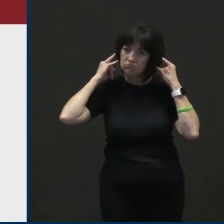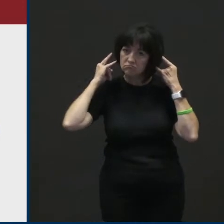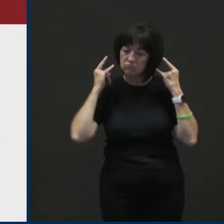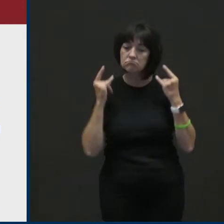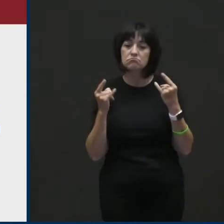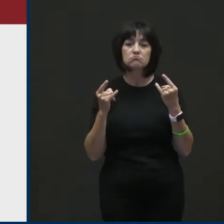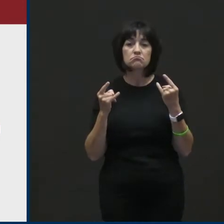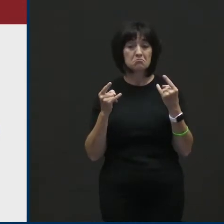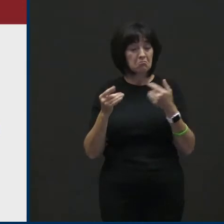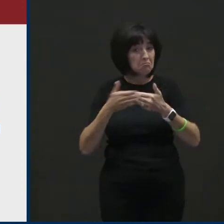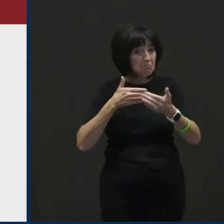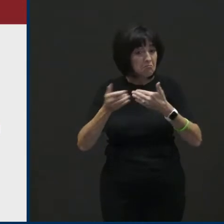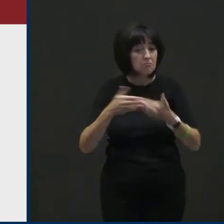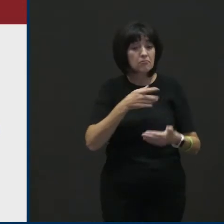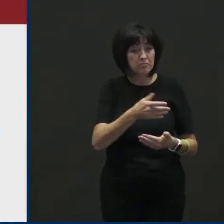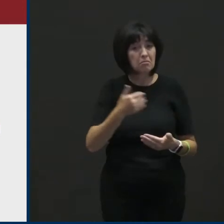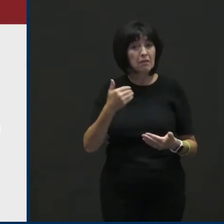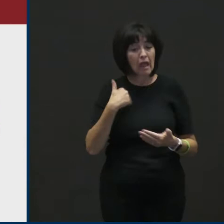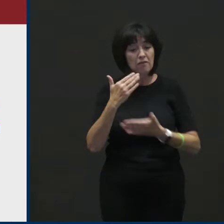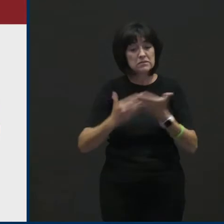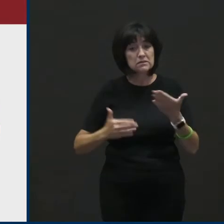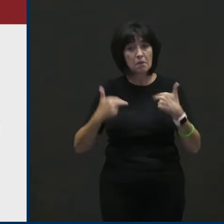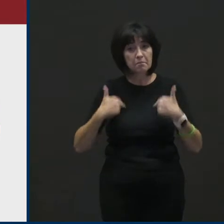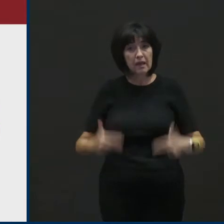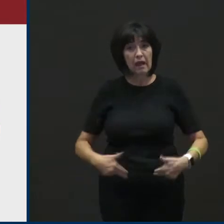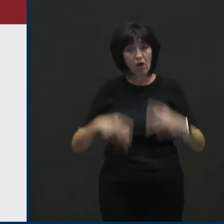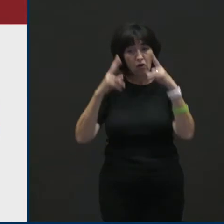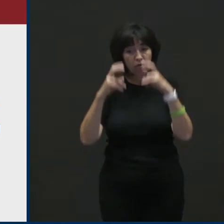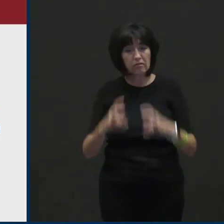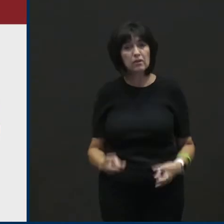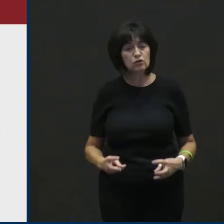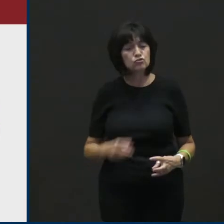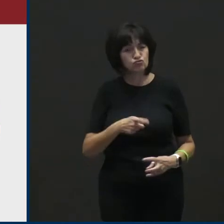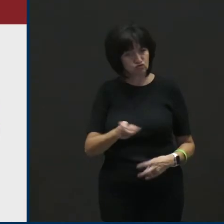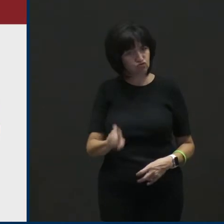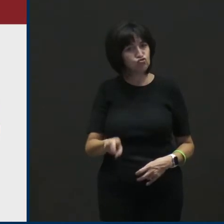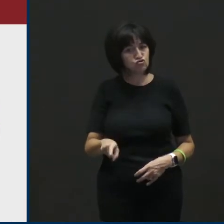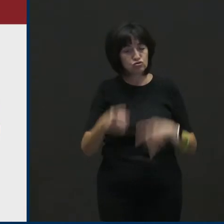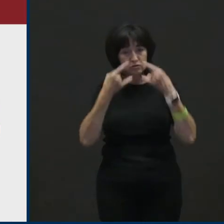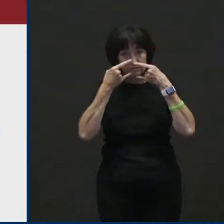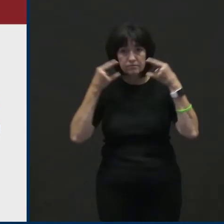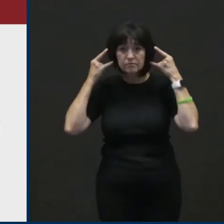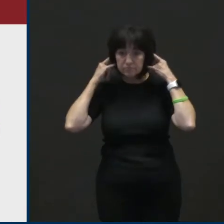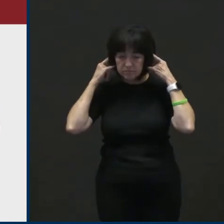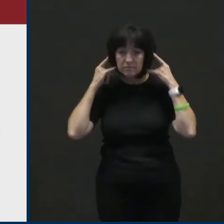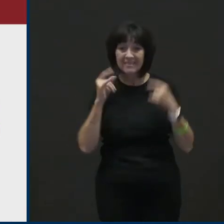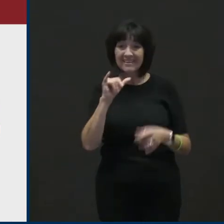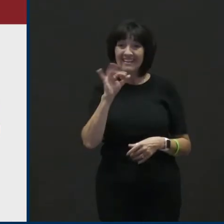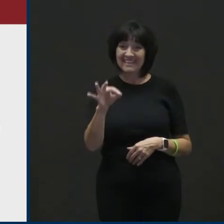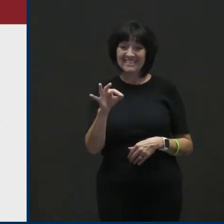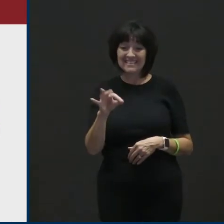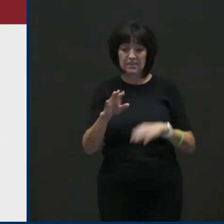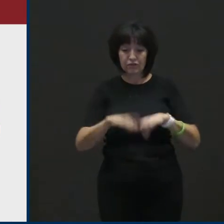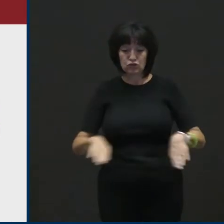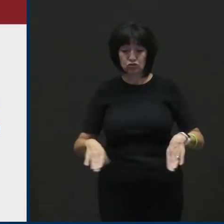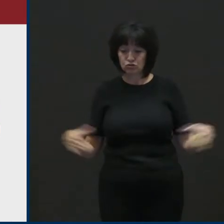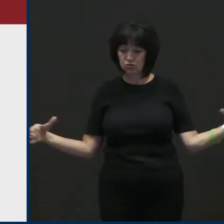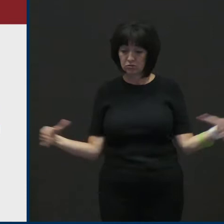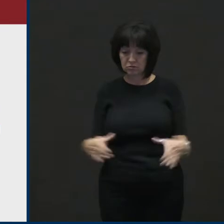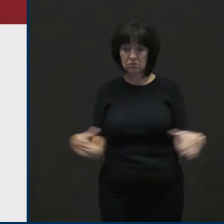face covering. And they also go to say that kids in congregate settings like childcare